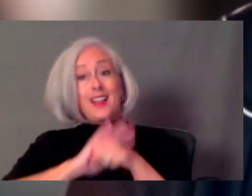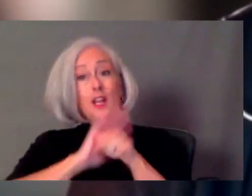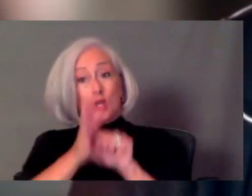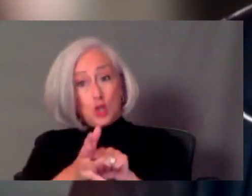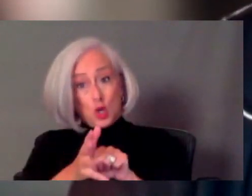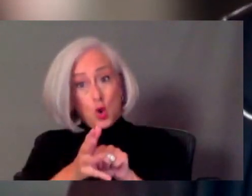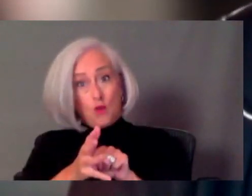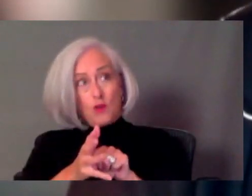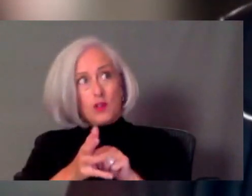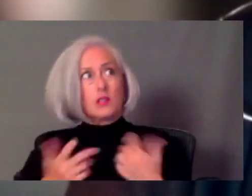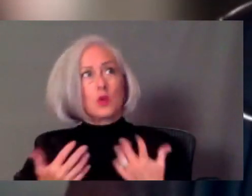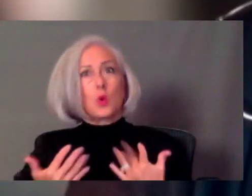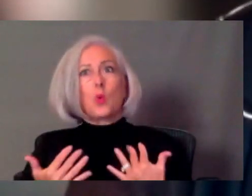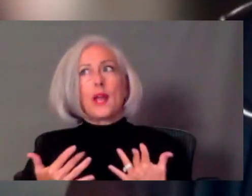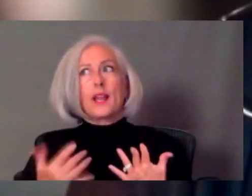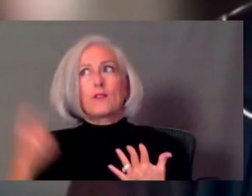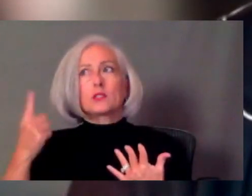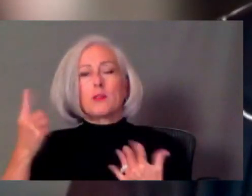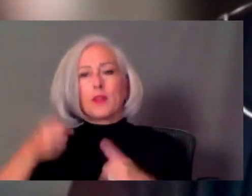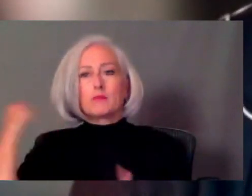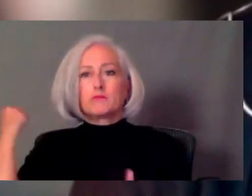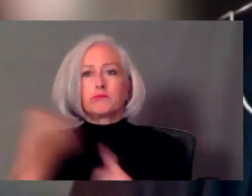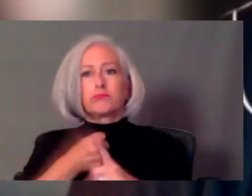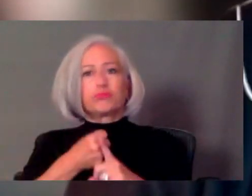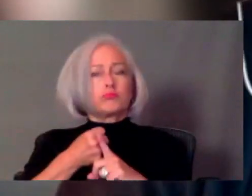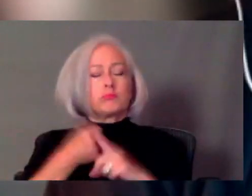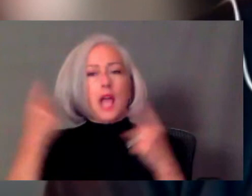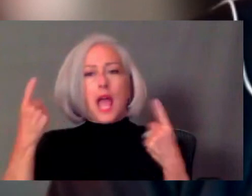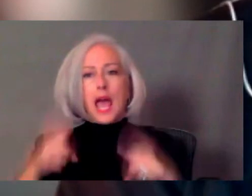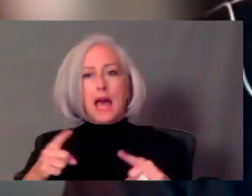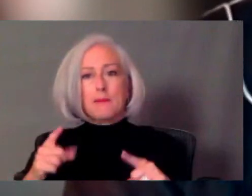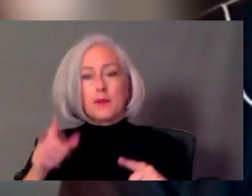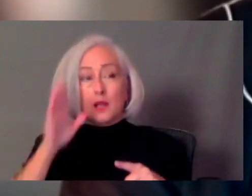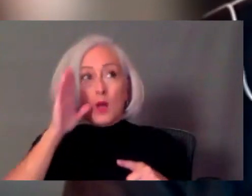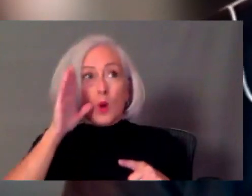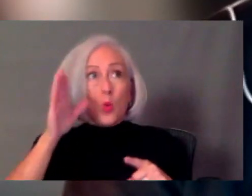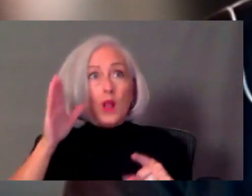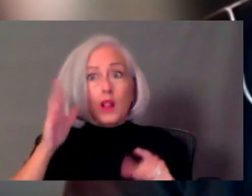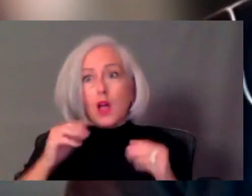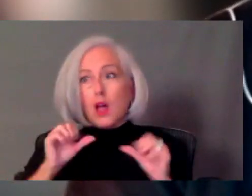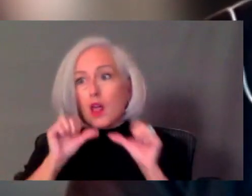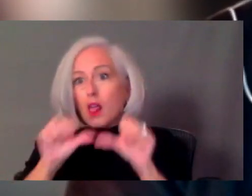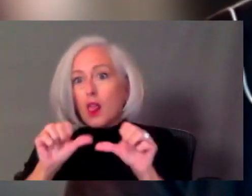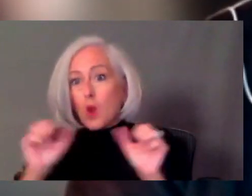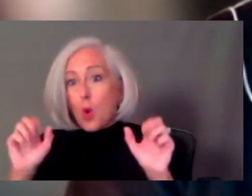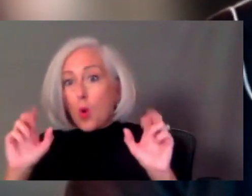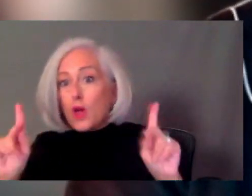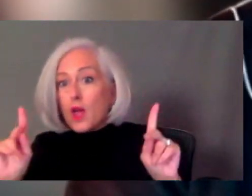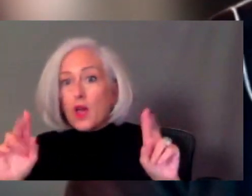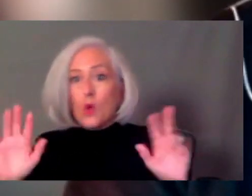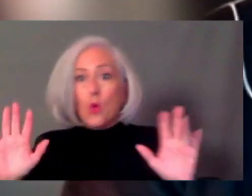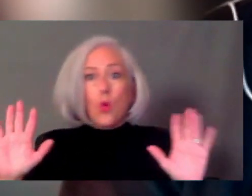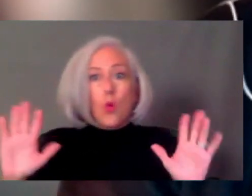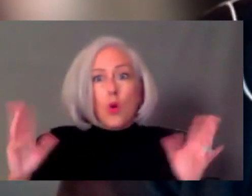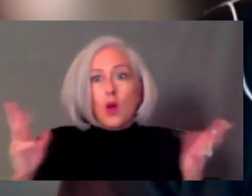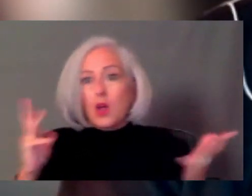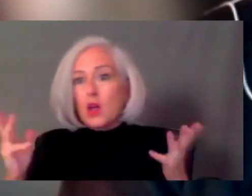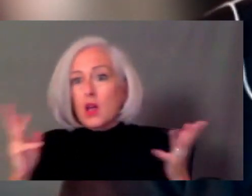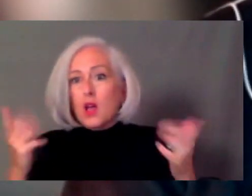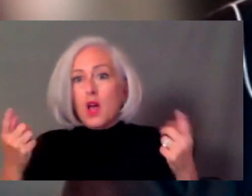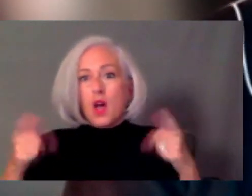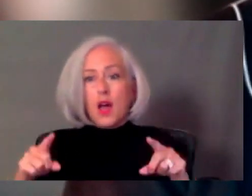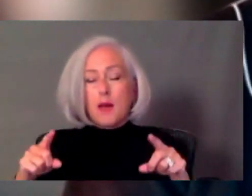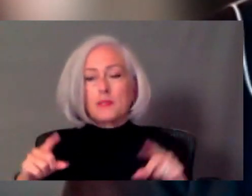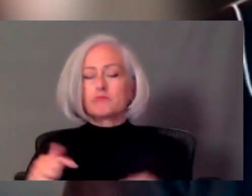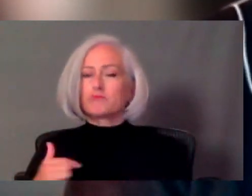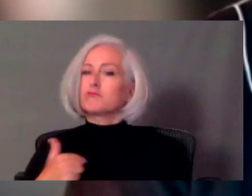who would want to, A, be part of a trial, and two, take monoclonal antibodies? So